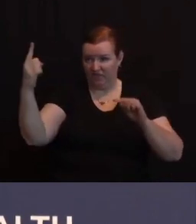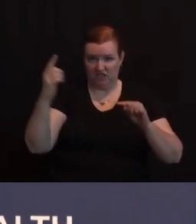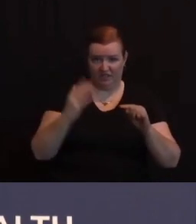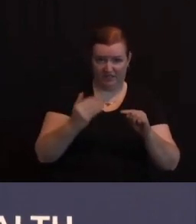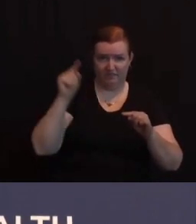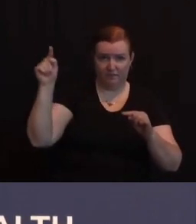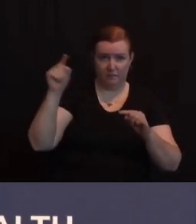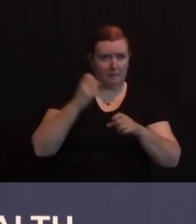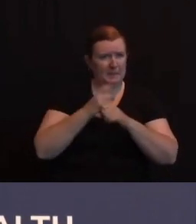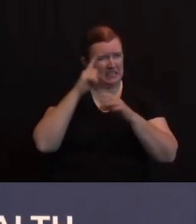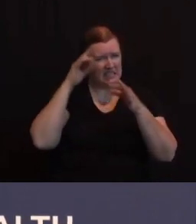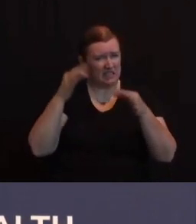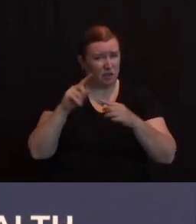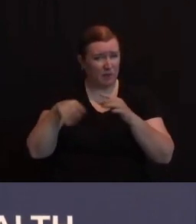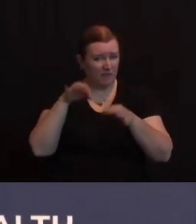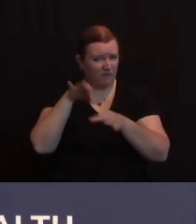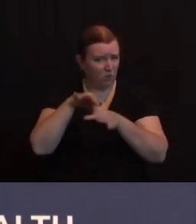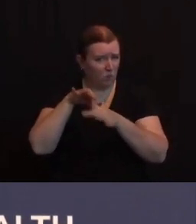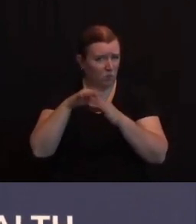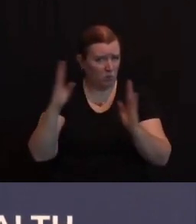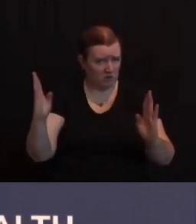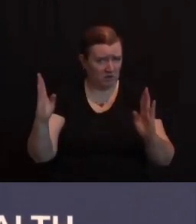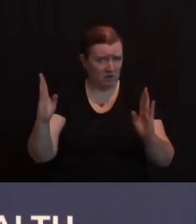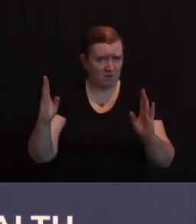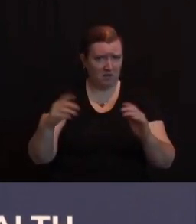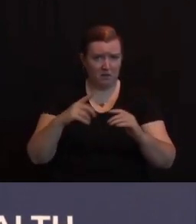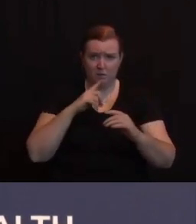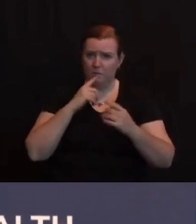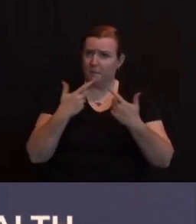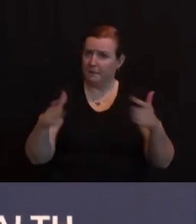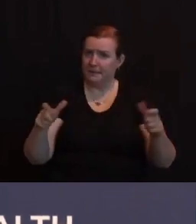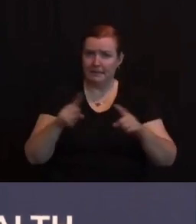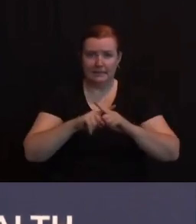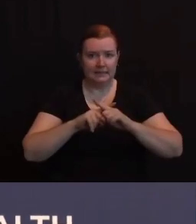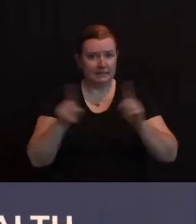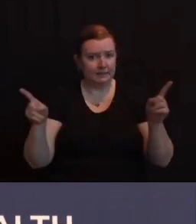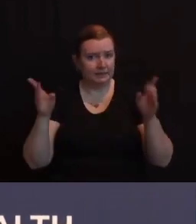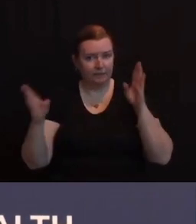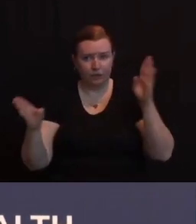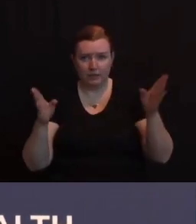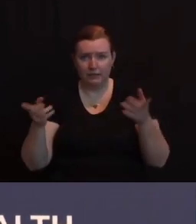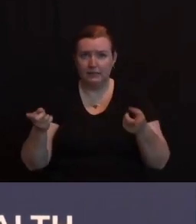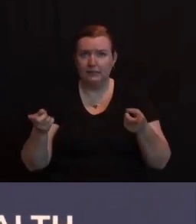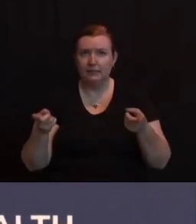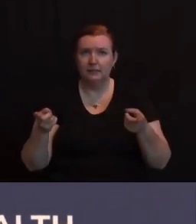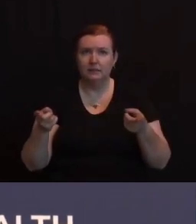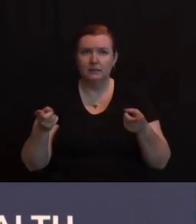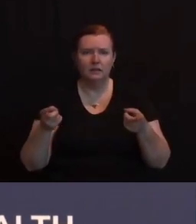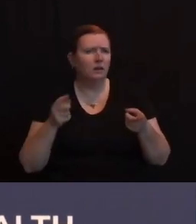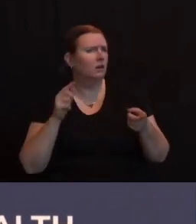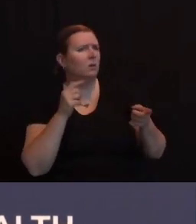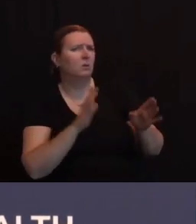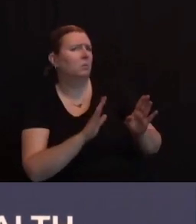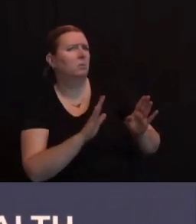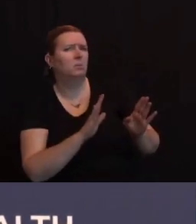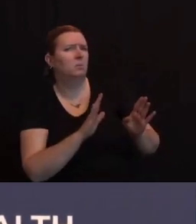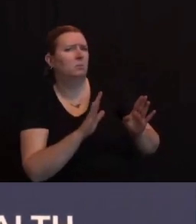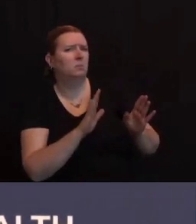you still going with mid-August? Yep. Different months, same question. Mid-August is plenty. Thank you. Alex, back